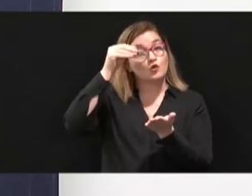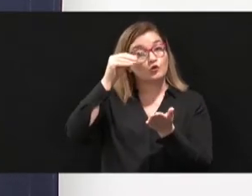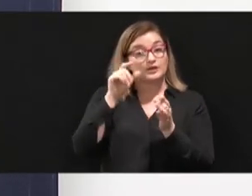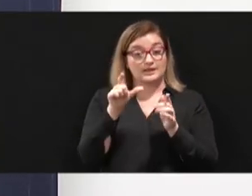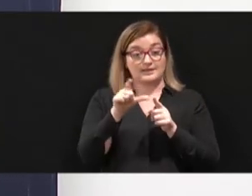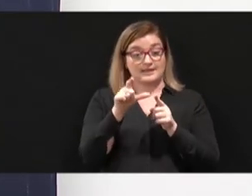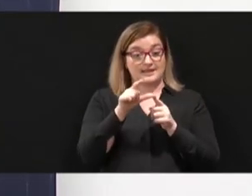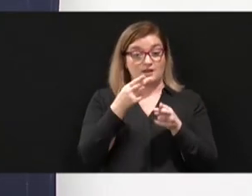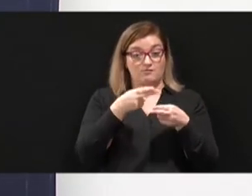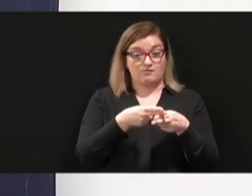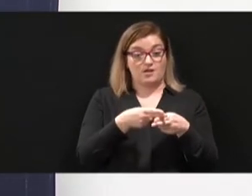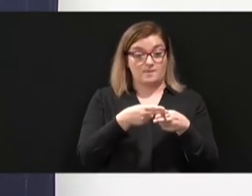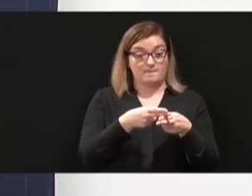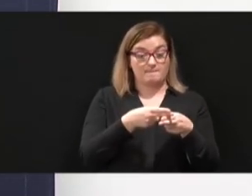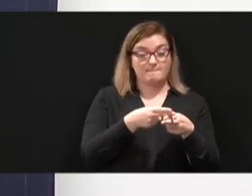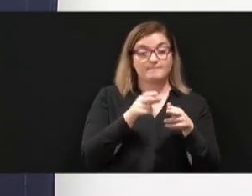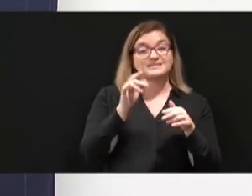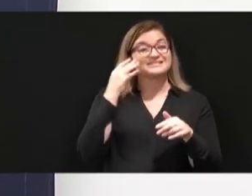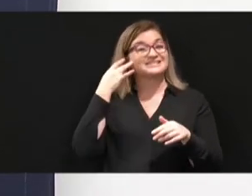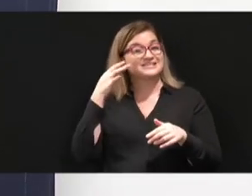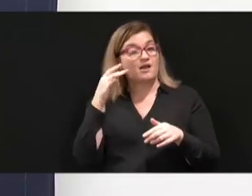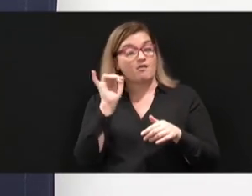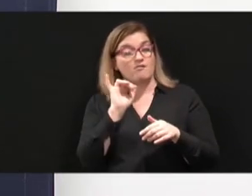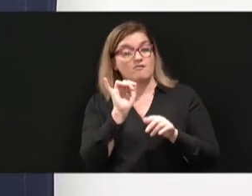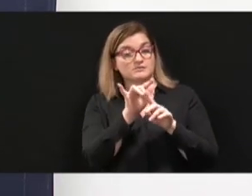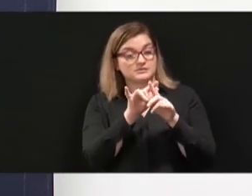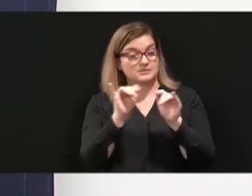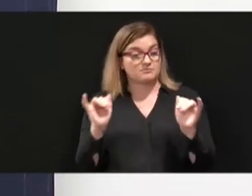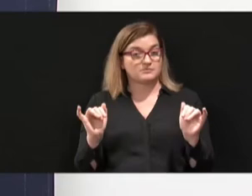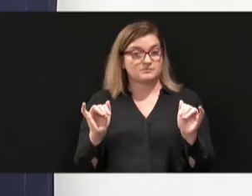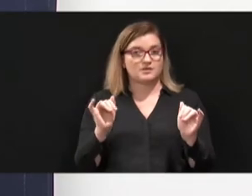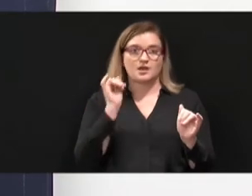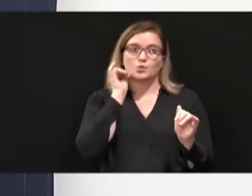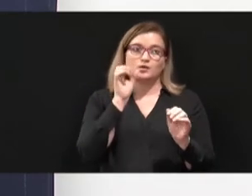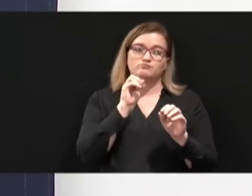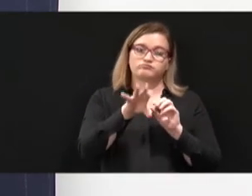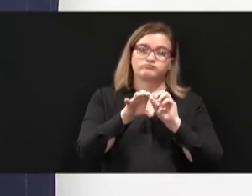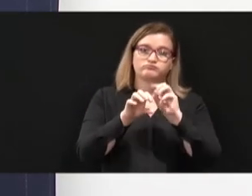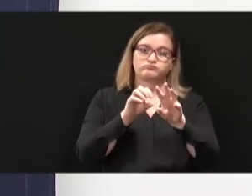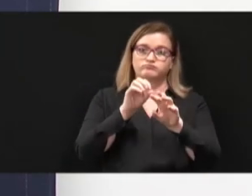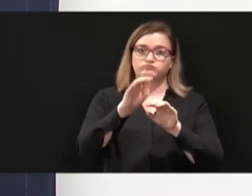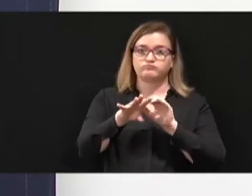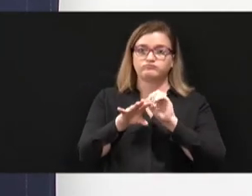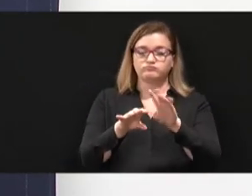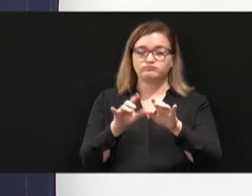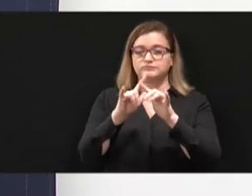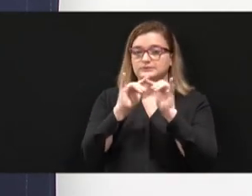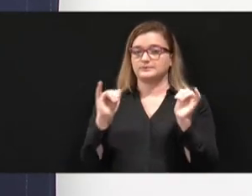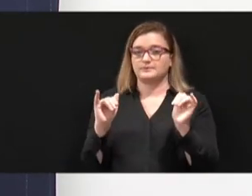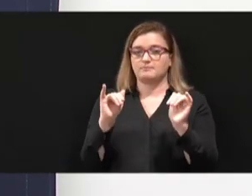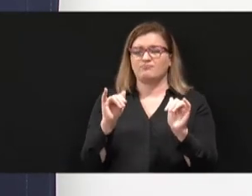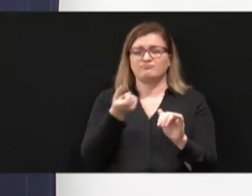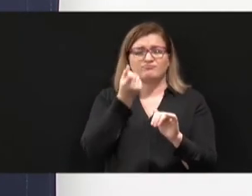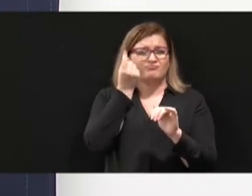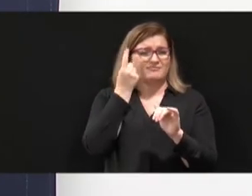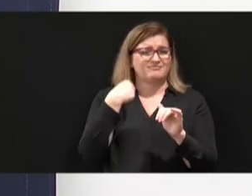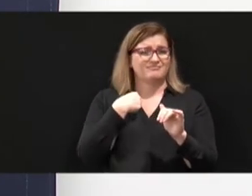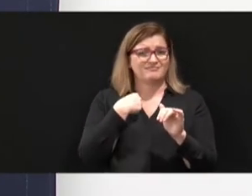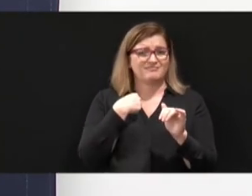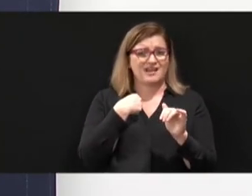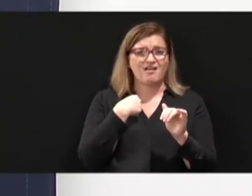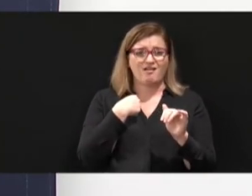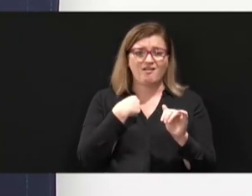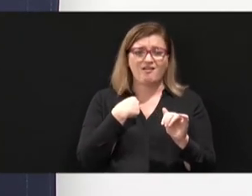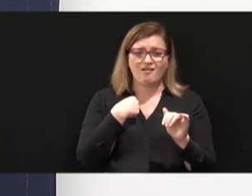sound. Again, I'm going to throw all of these at you at once. But if I was using a sample, the same